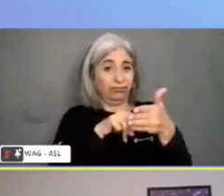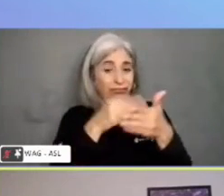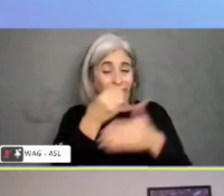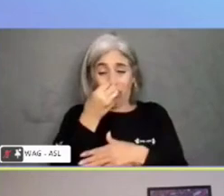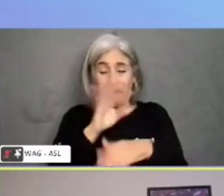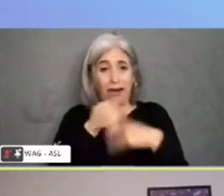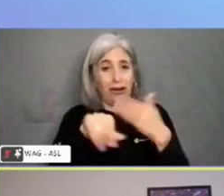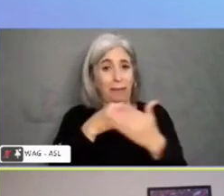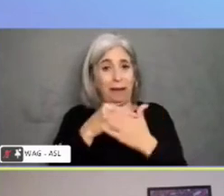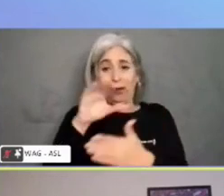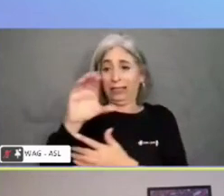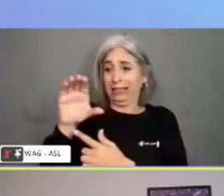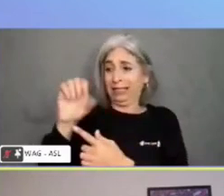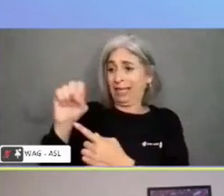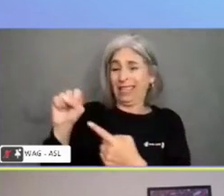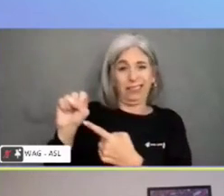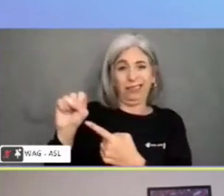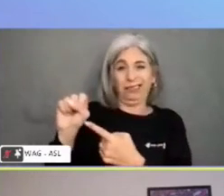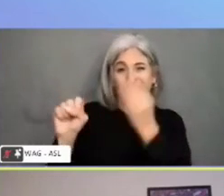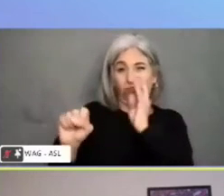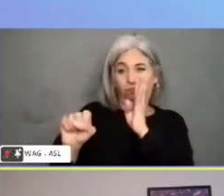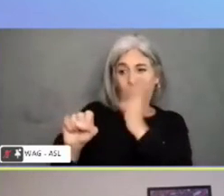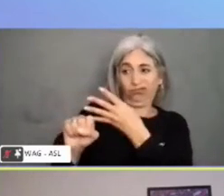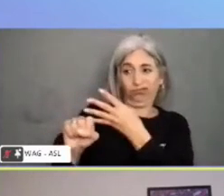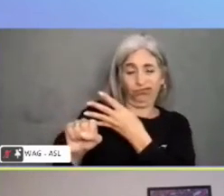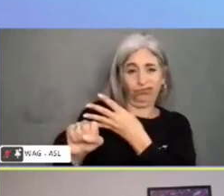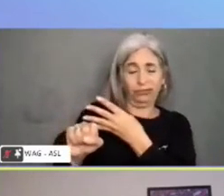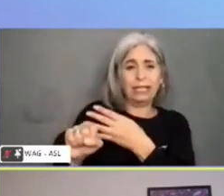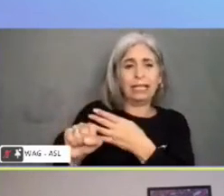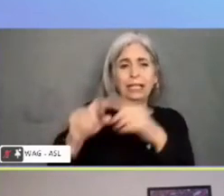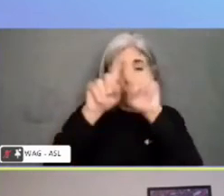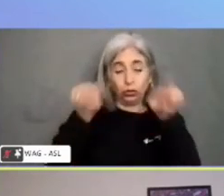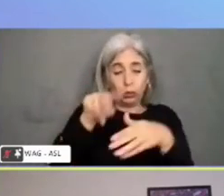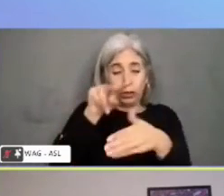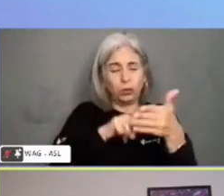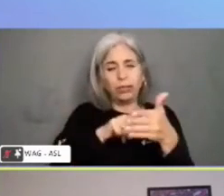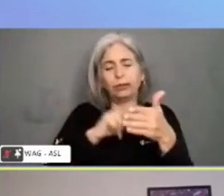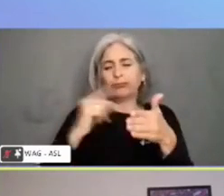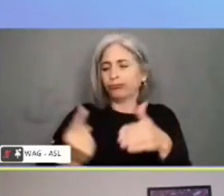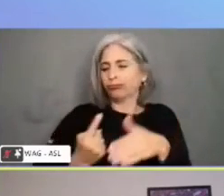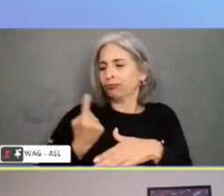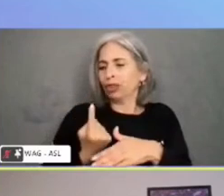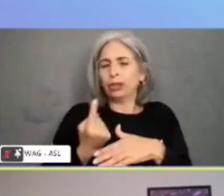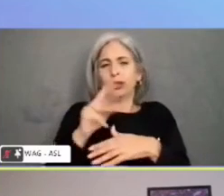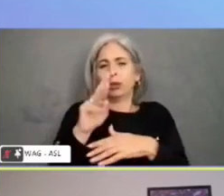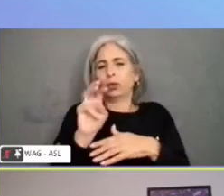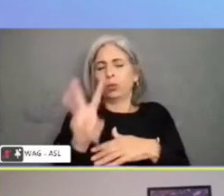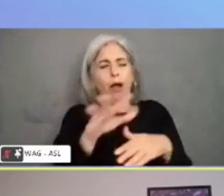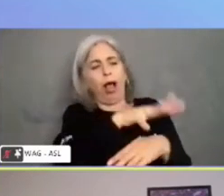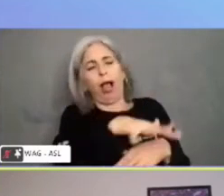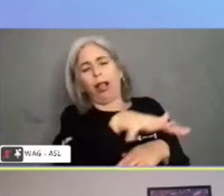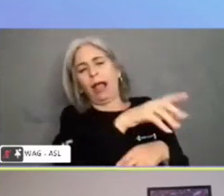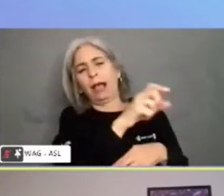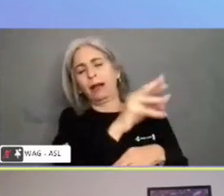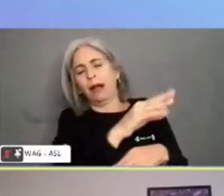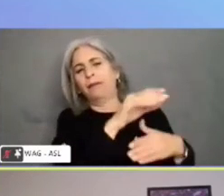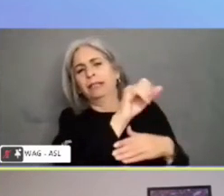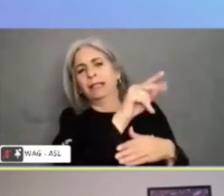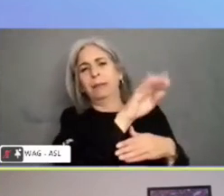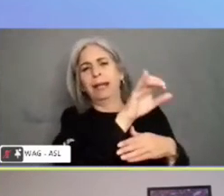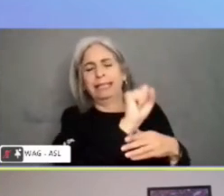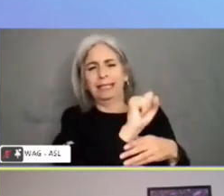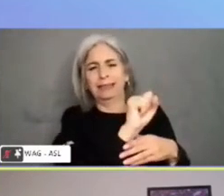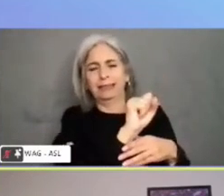our CSS. Screen readers exist in the platonic raw land of semantics and